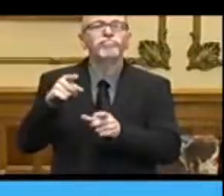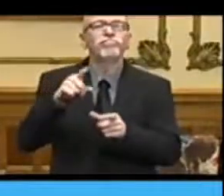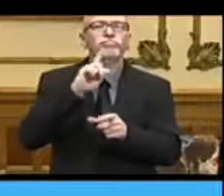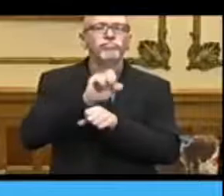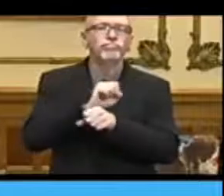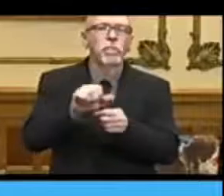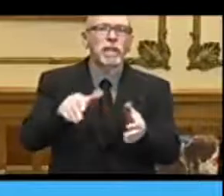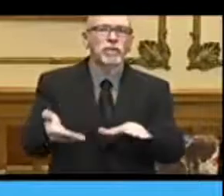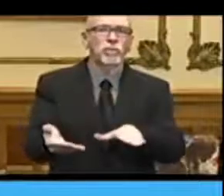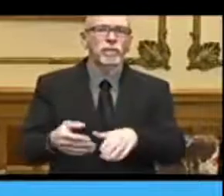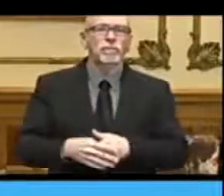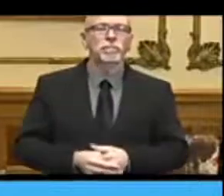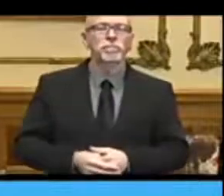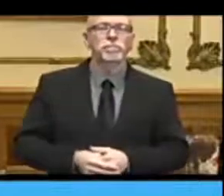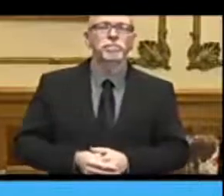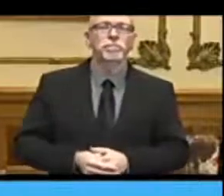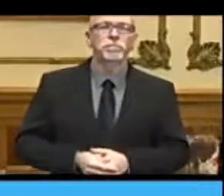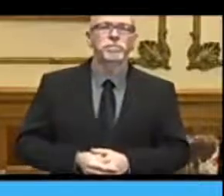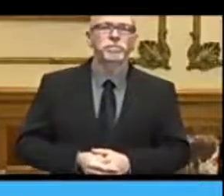died.